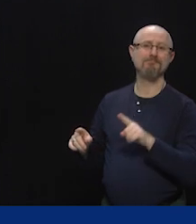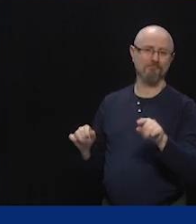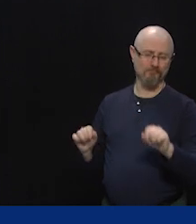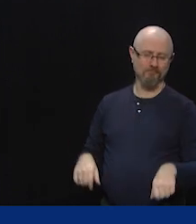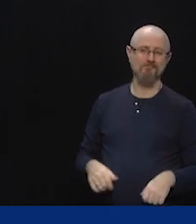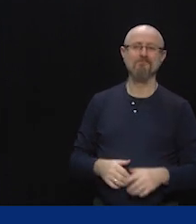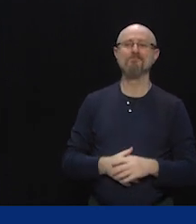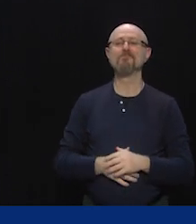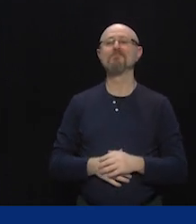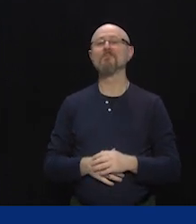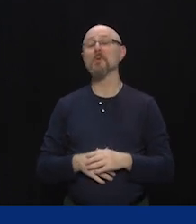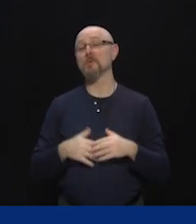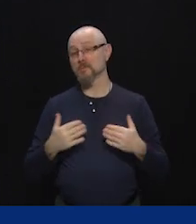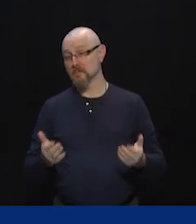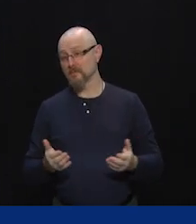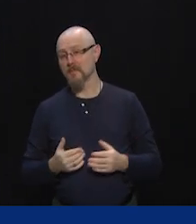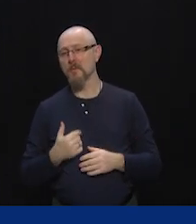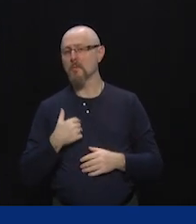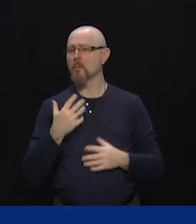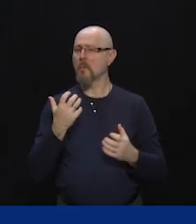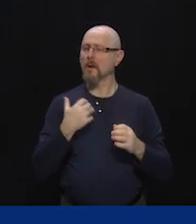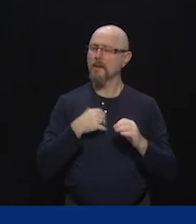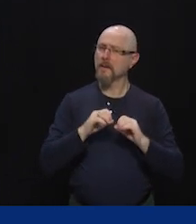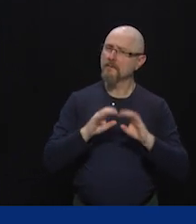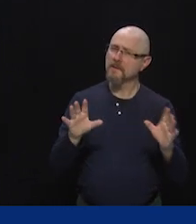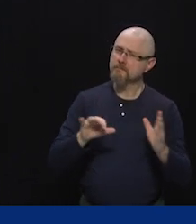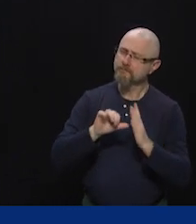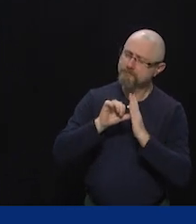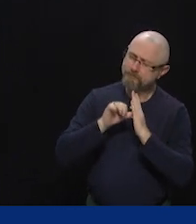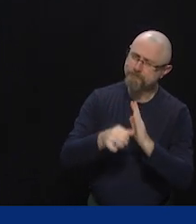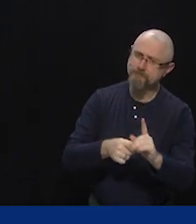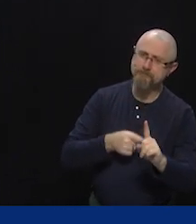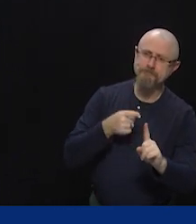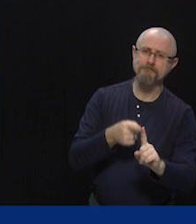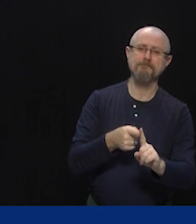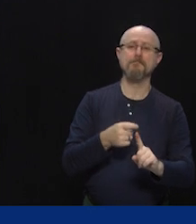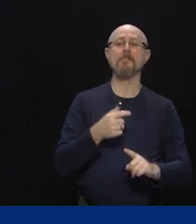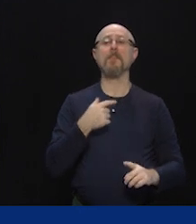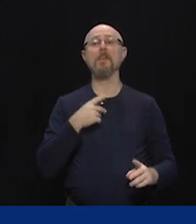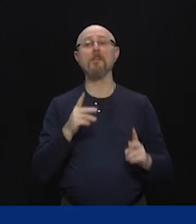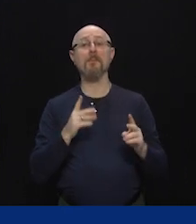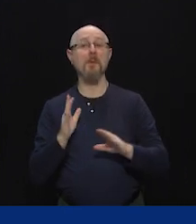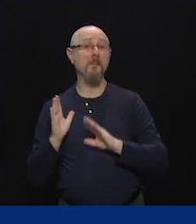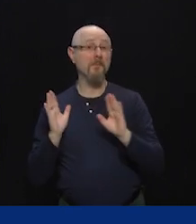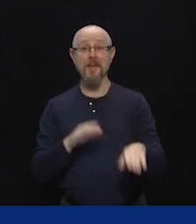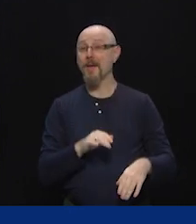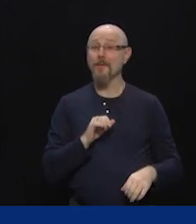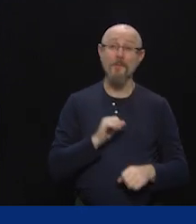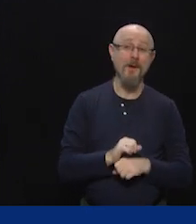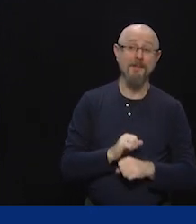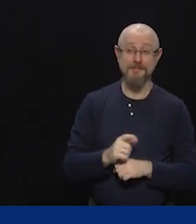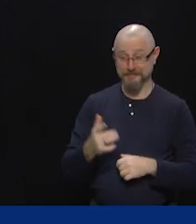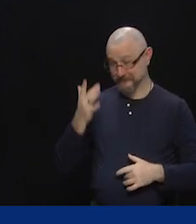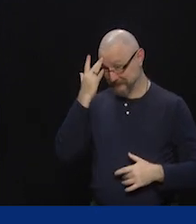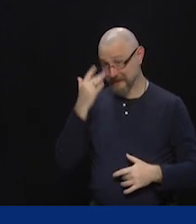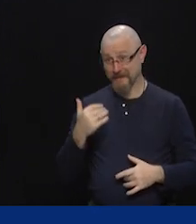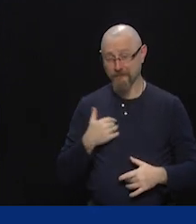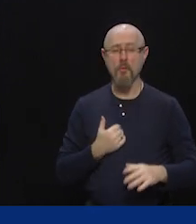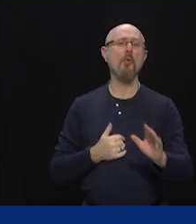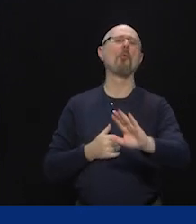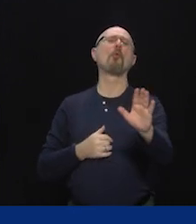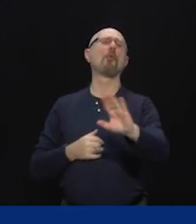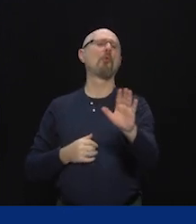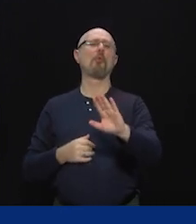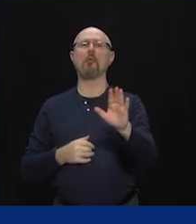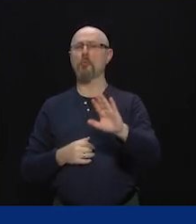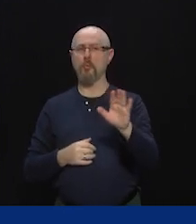I just want to be really clear that this is not about sending people back to work who are sick. Having symptoms is